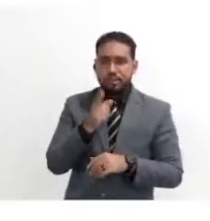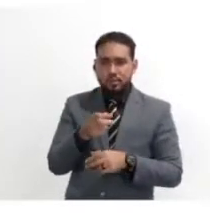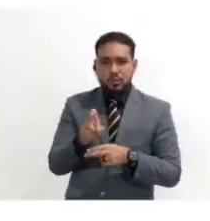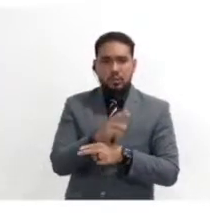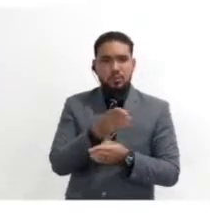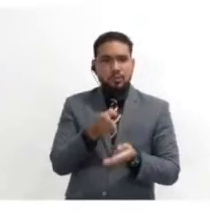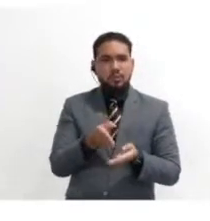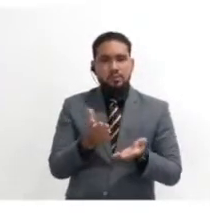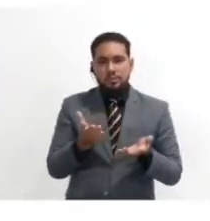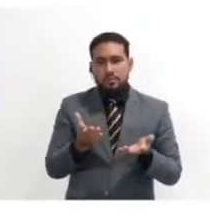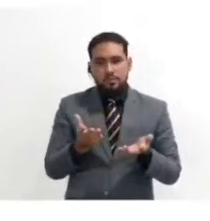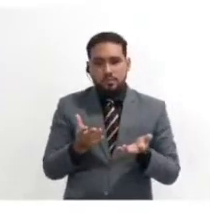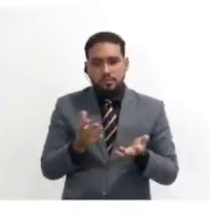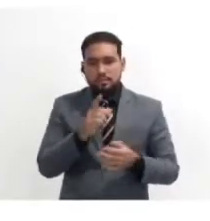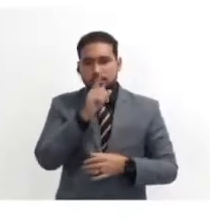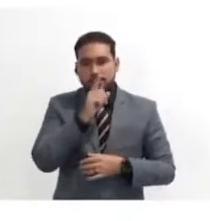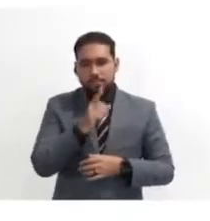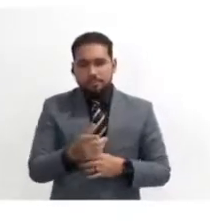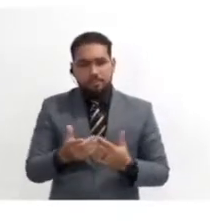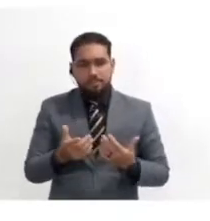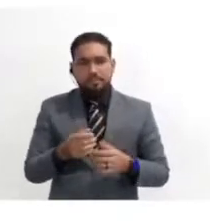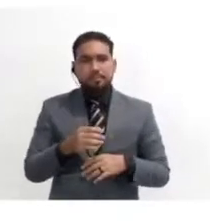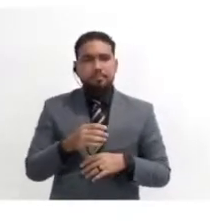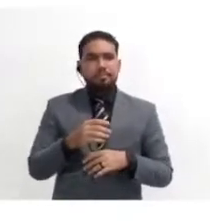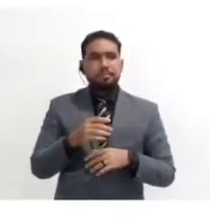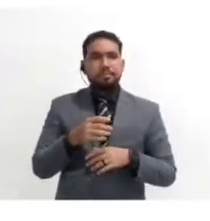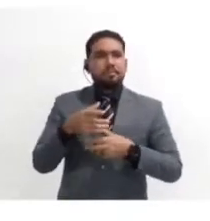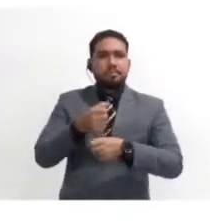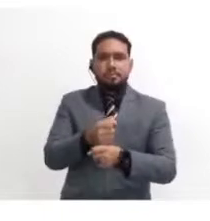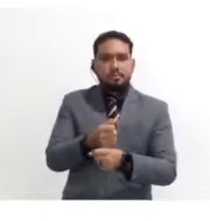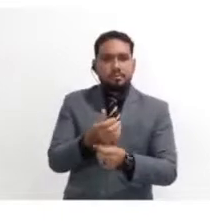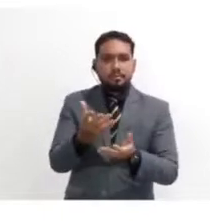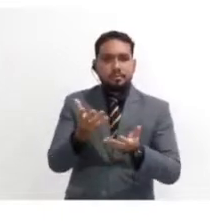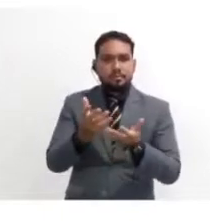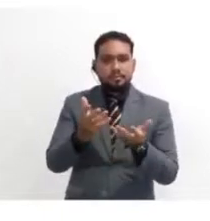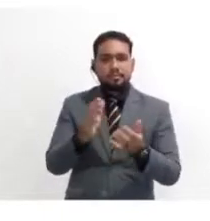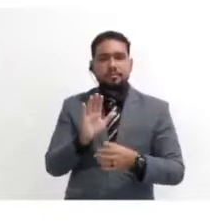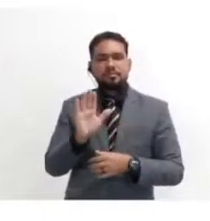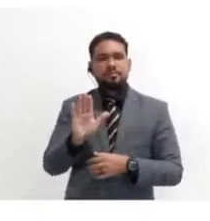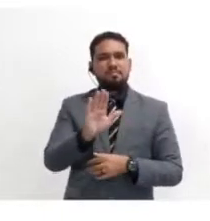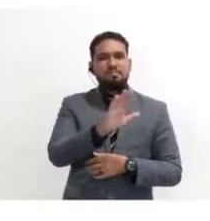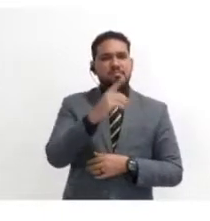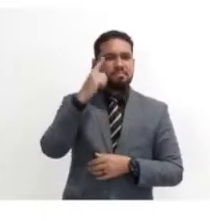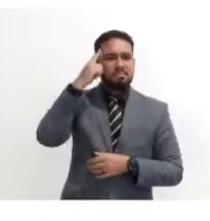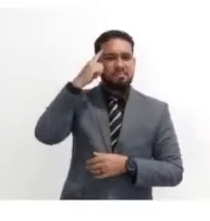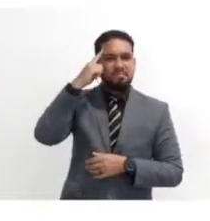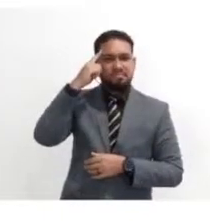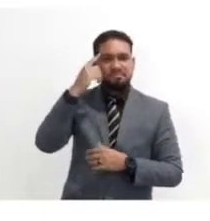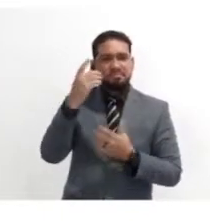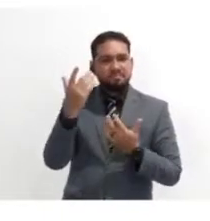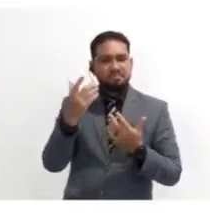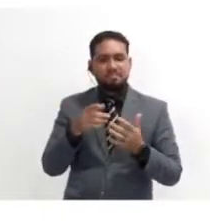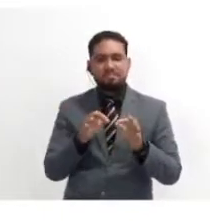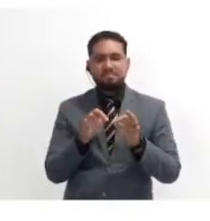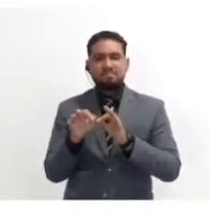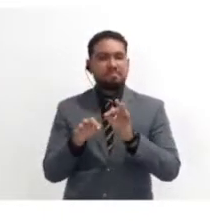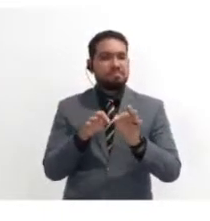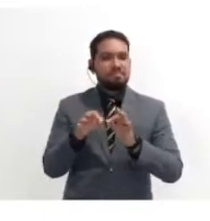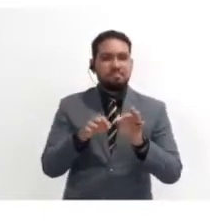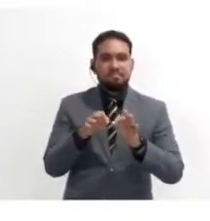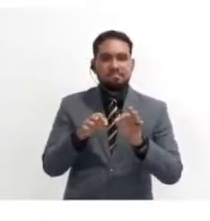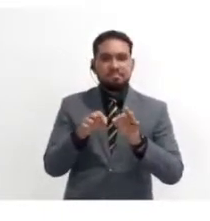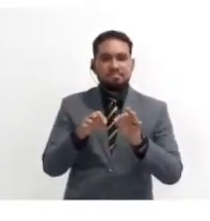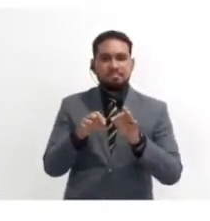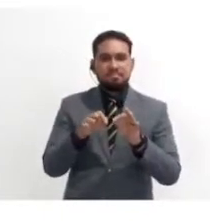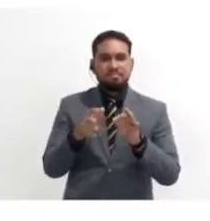So again, just to summarize and again think about some of the key concepts here. So the purpose for an